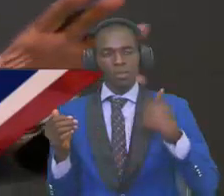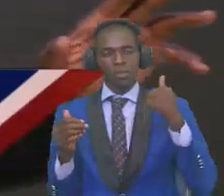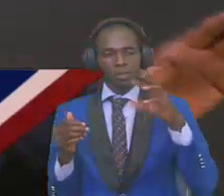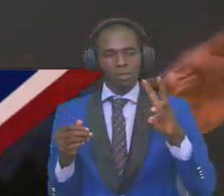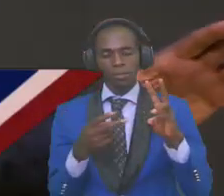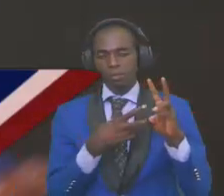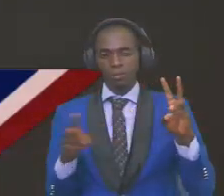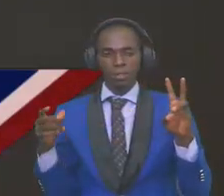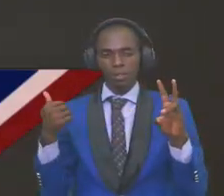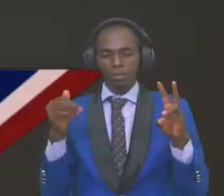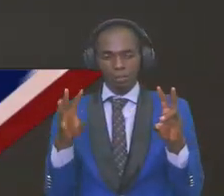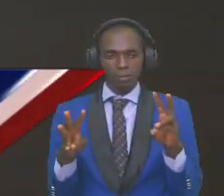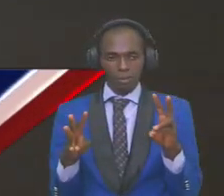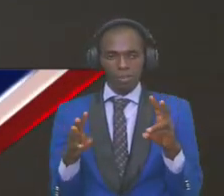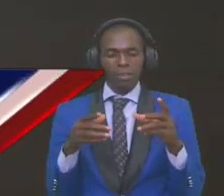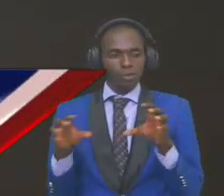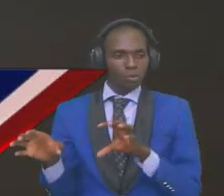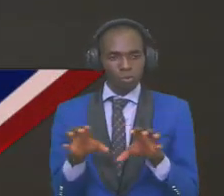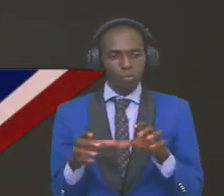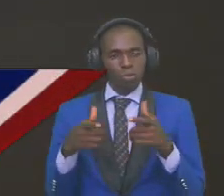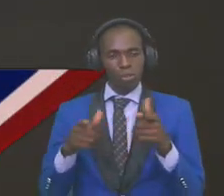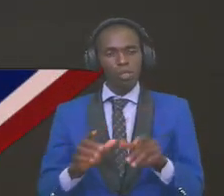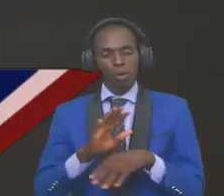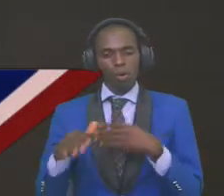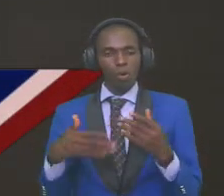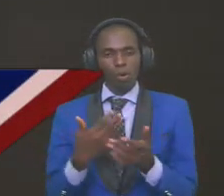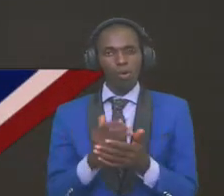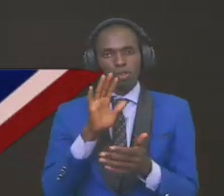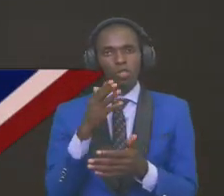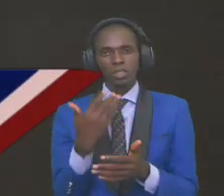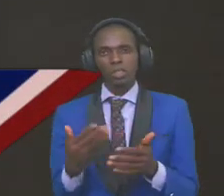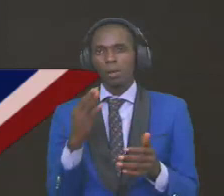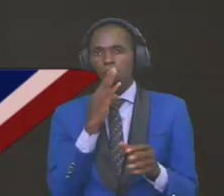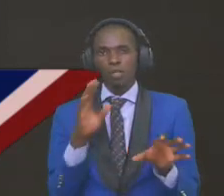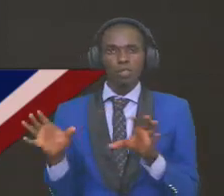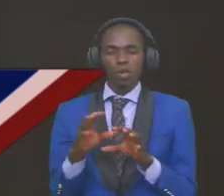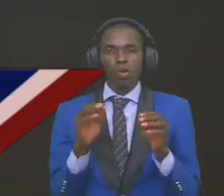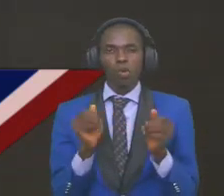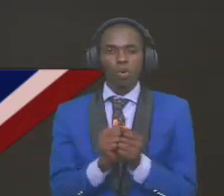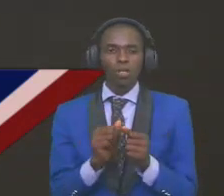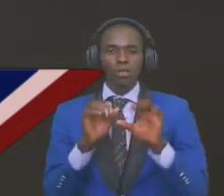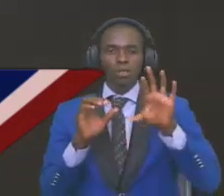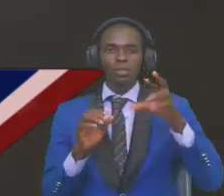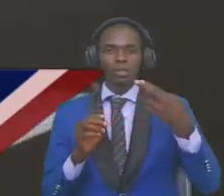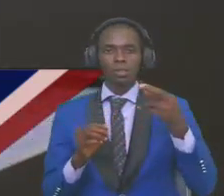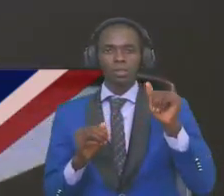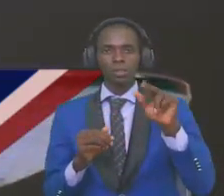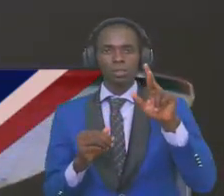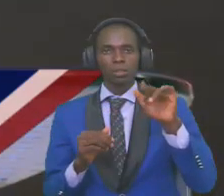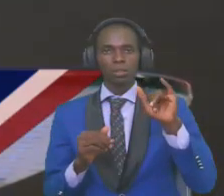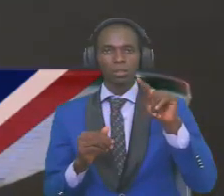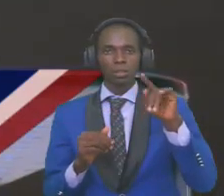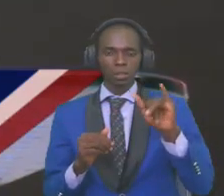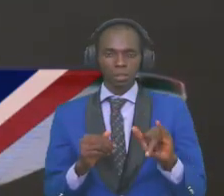your things be done with charity. Remember, it's not